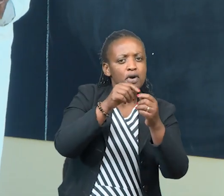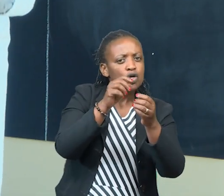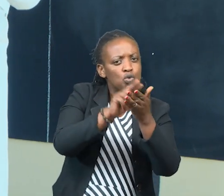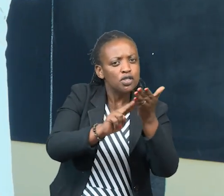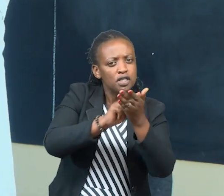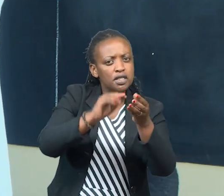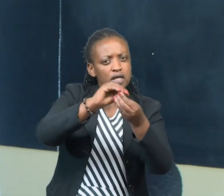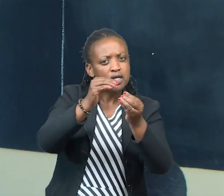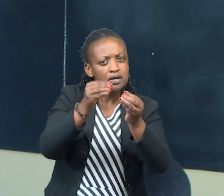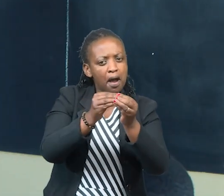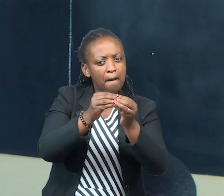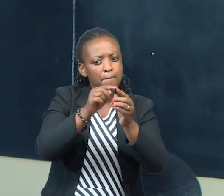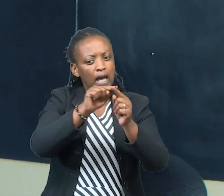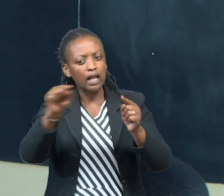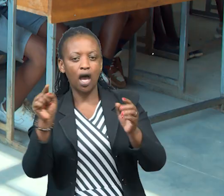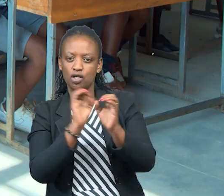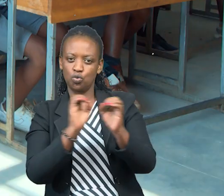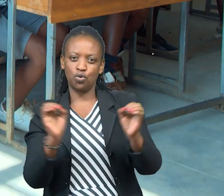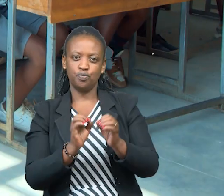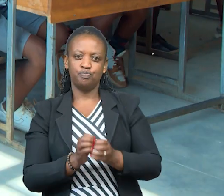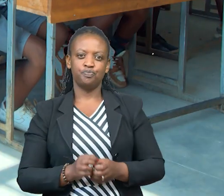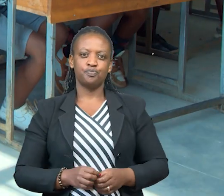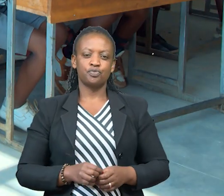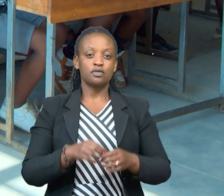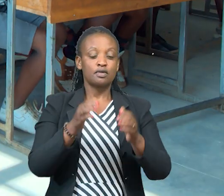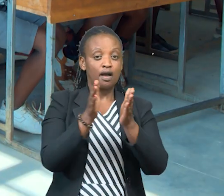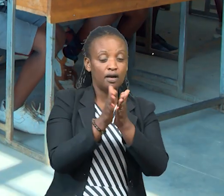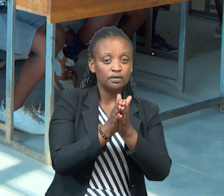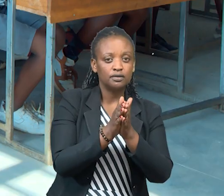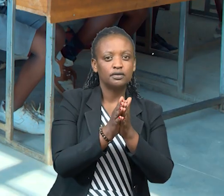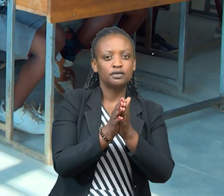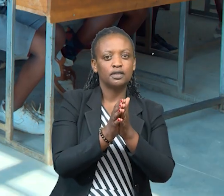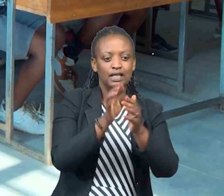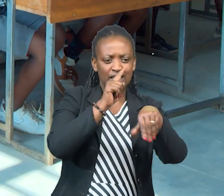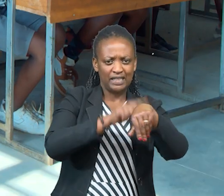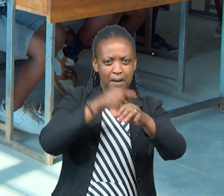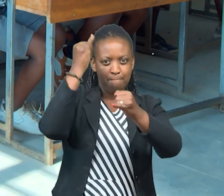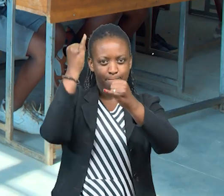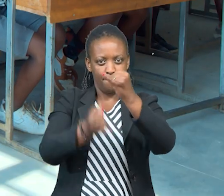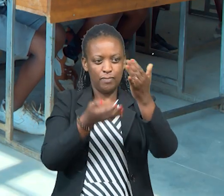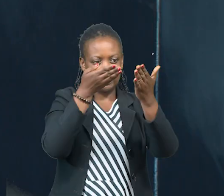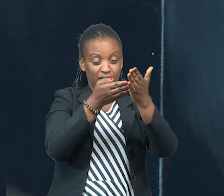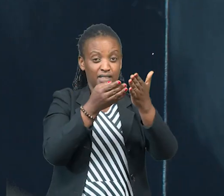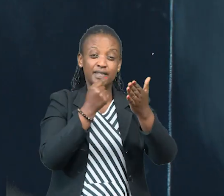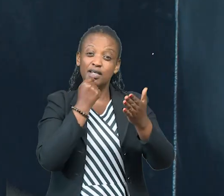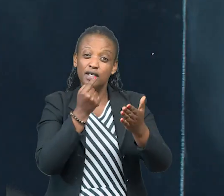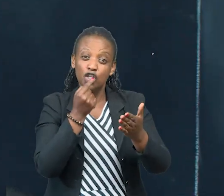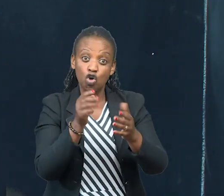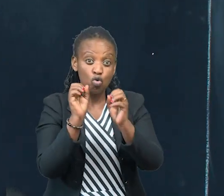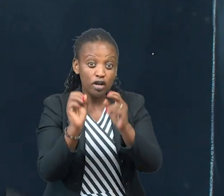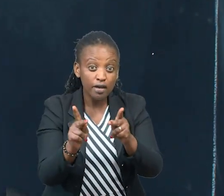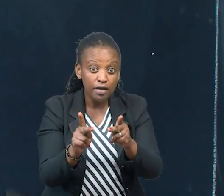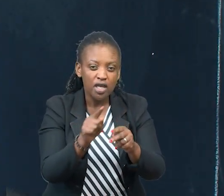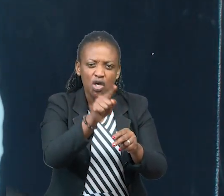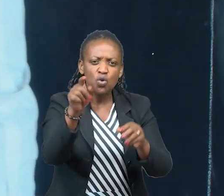number line. Without using a number line. And by the end of this